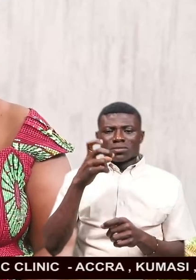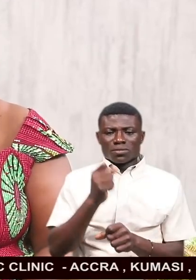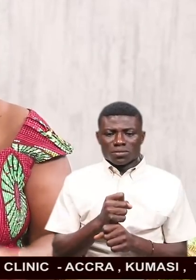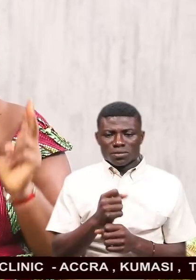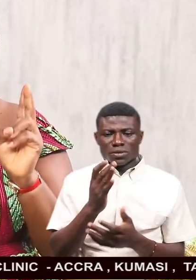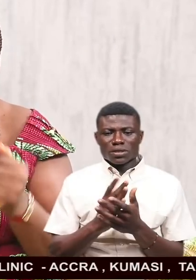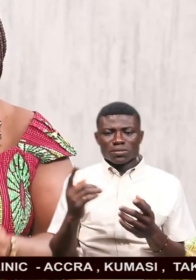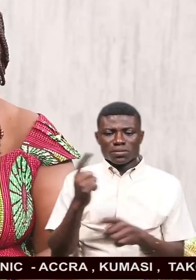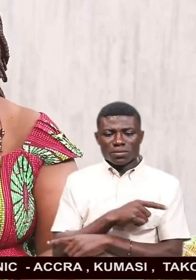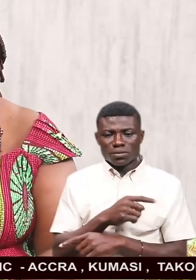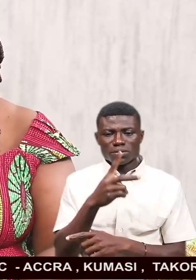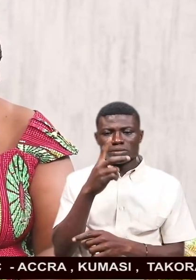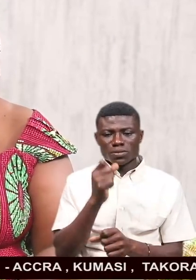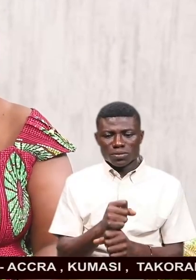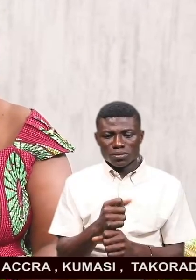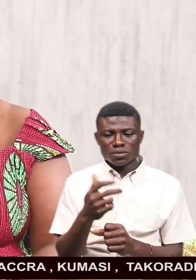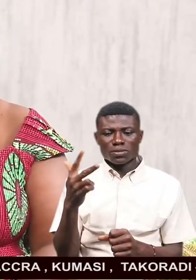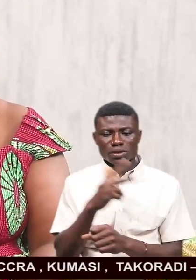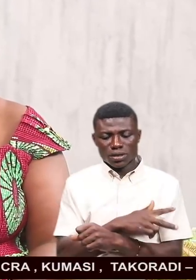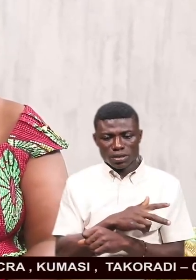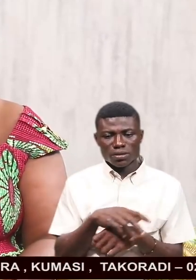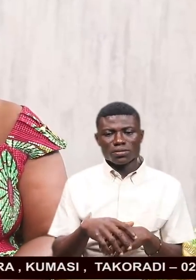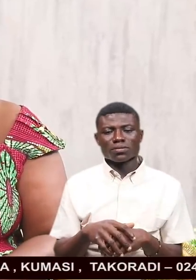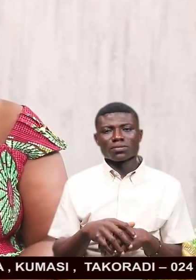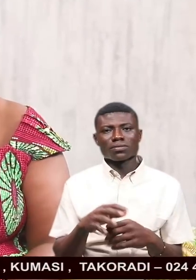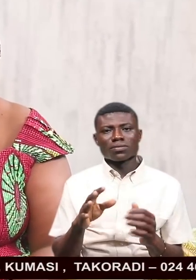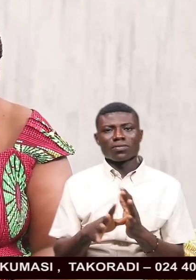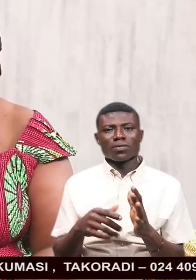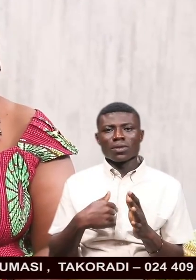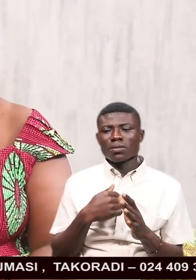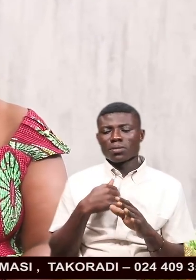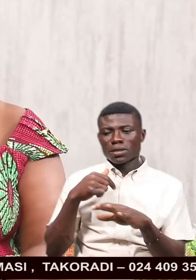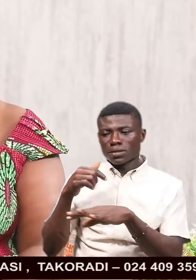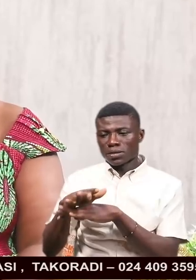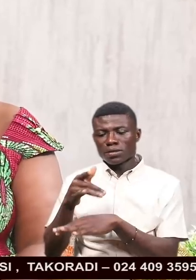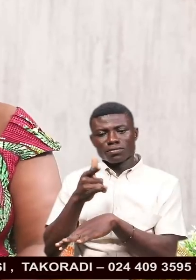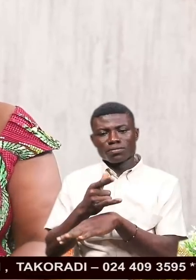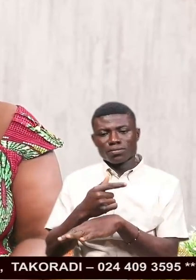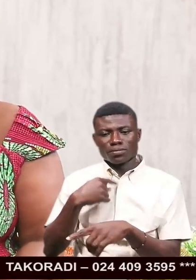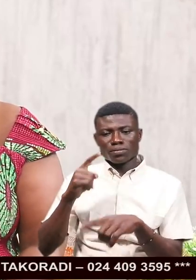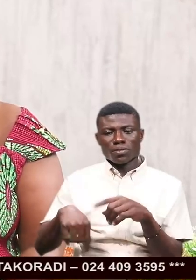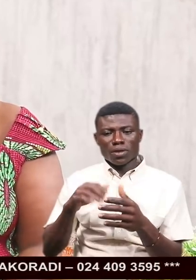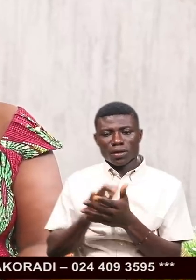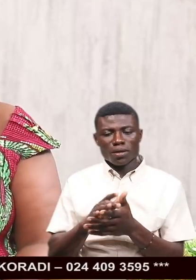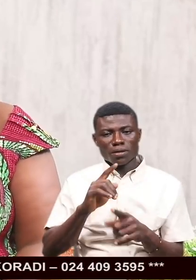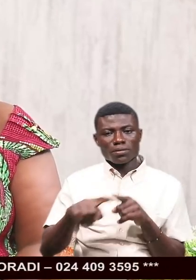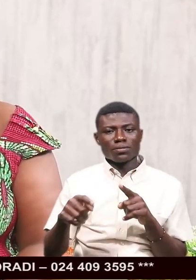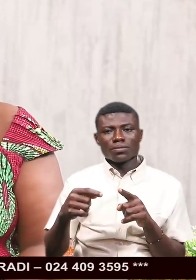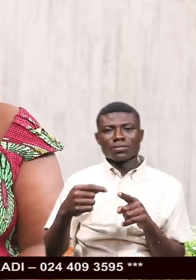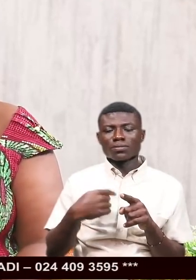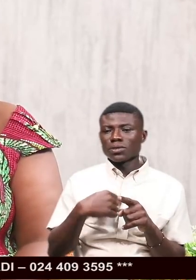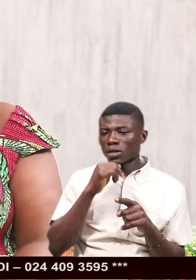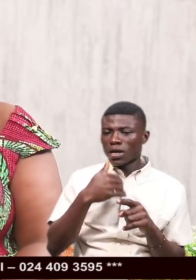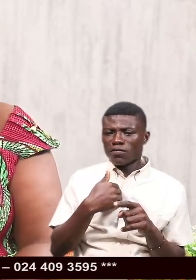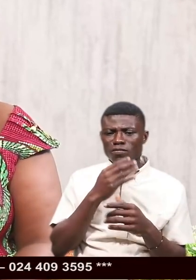and some days. I think 2 years, 3 days or so, and I'm a dancer. ekoye. But now say menya